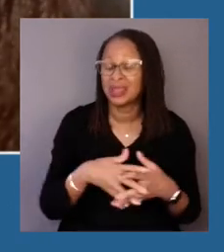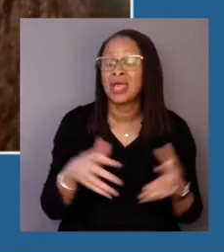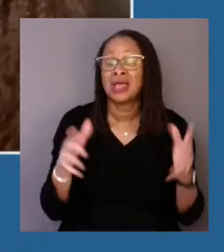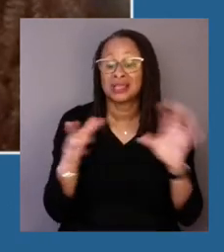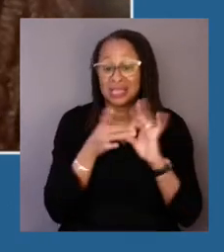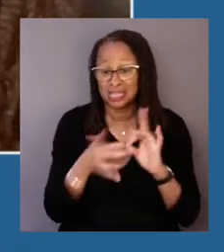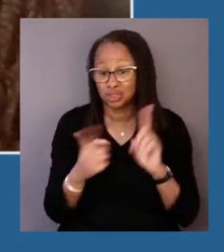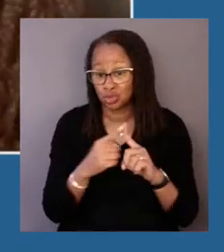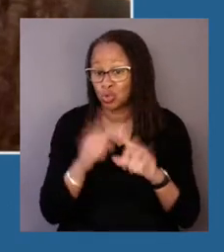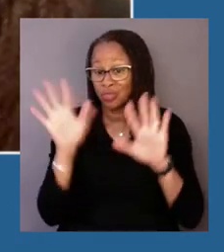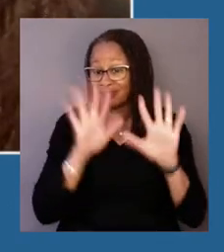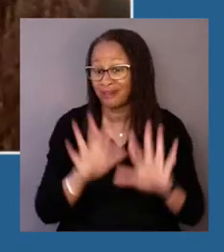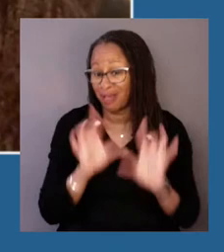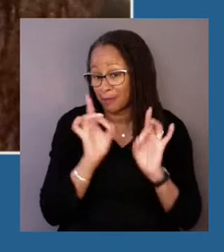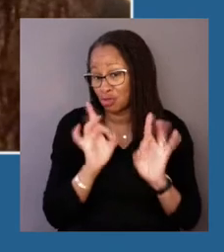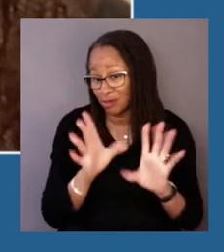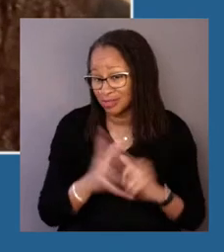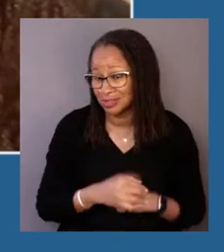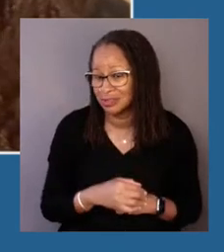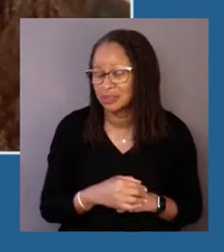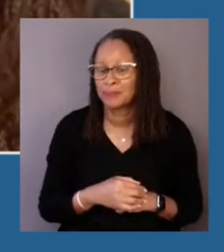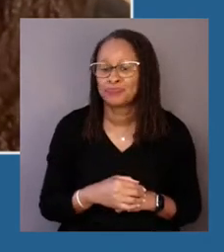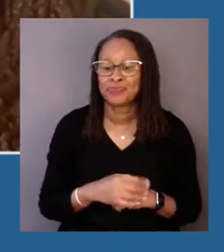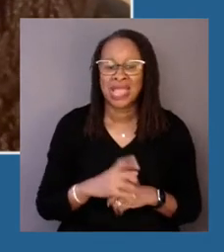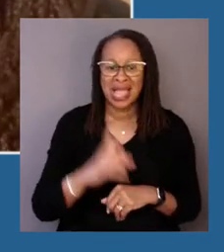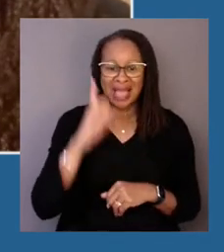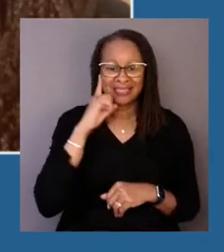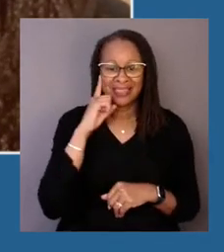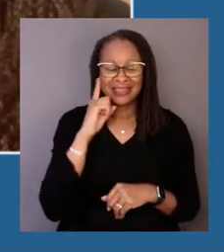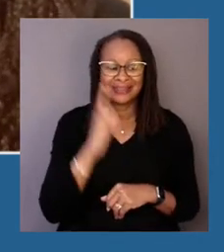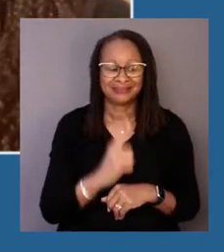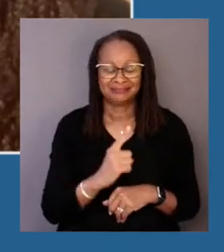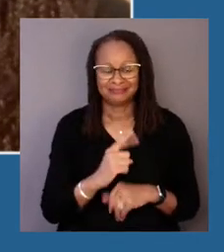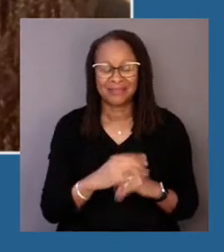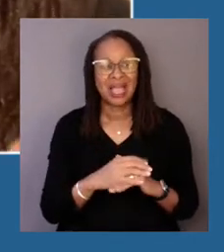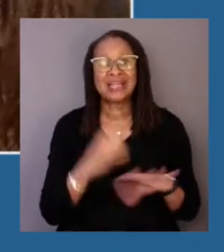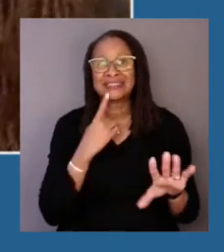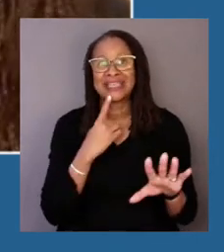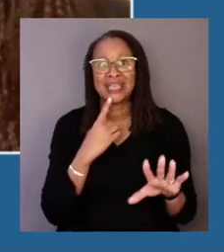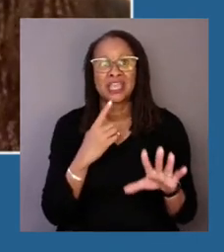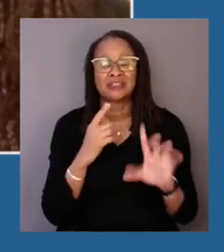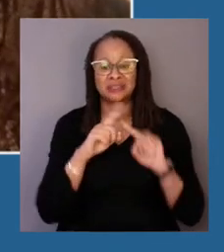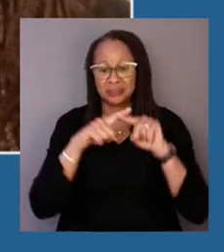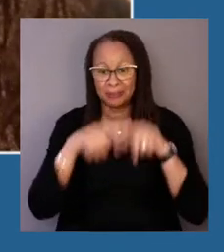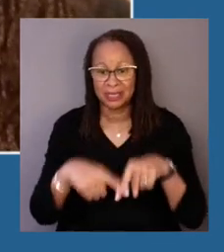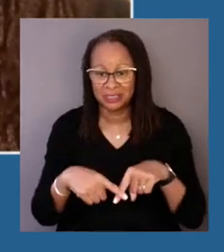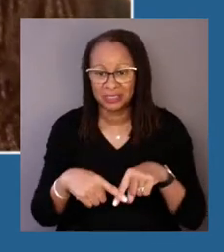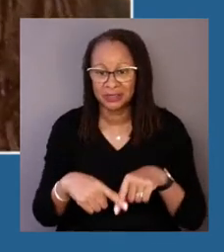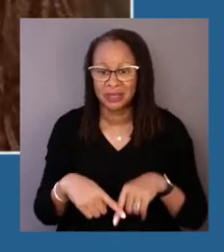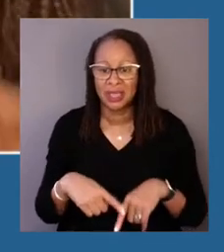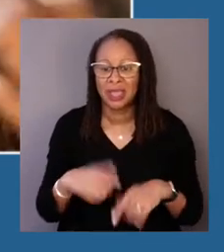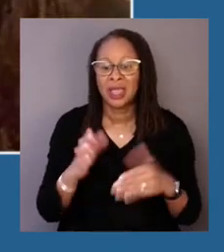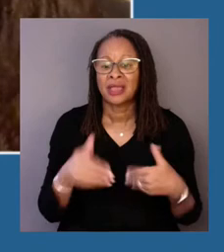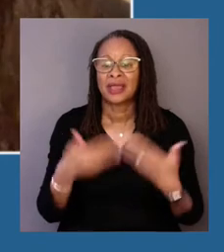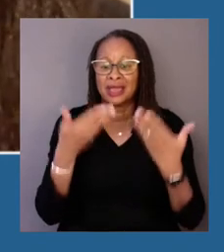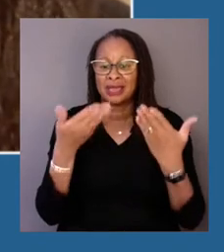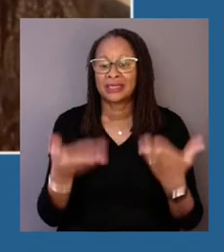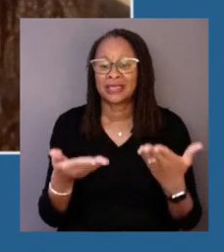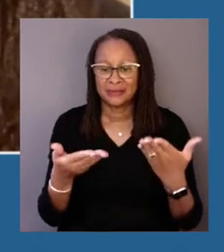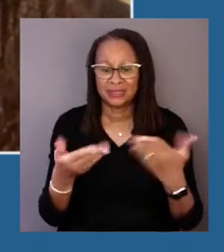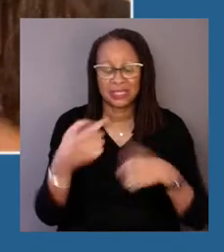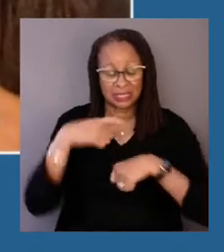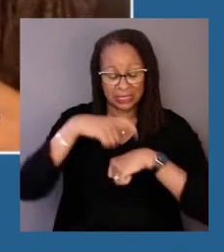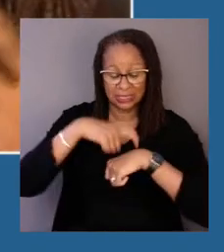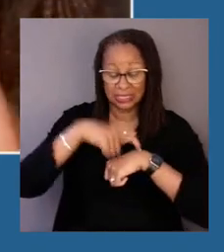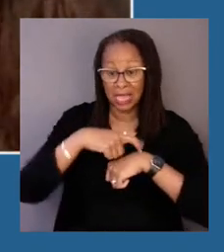Yeah, so I would say mostly it kind of like relies, I guess, like just given kind of like the time in which